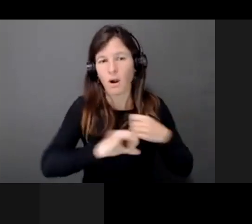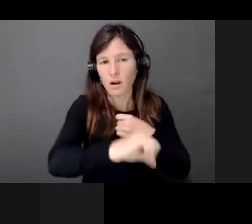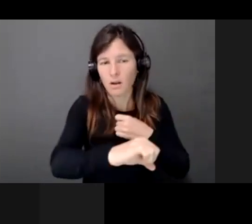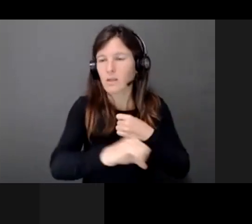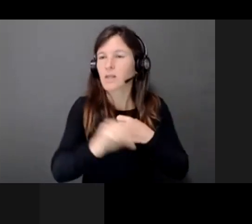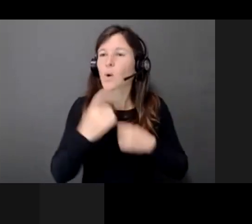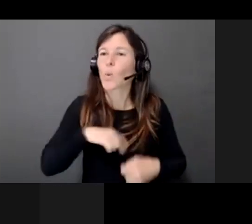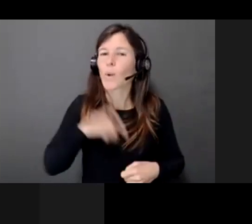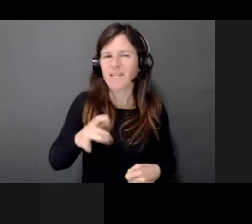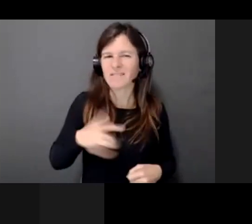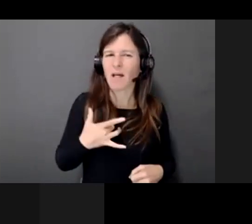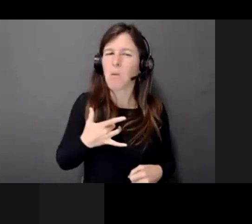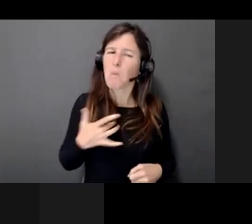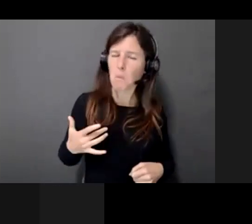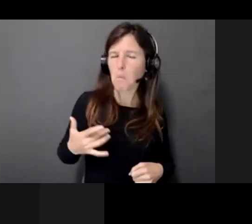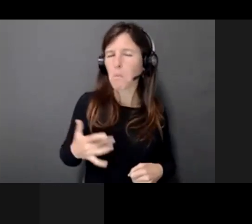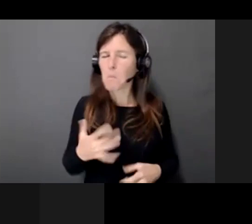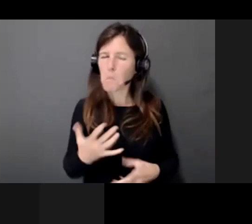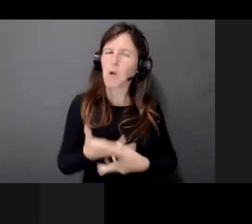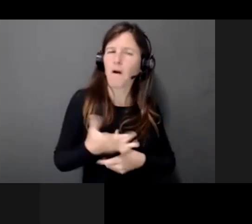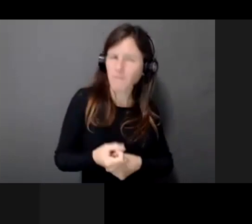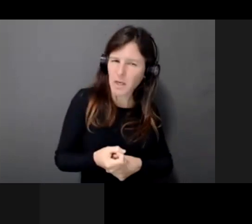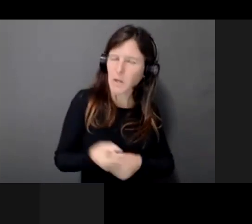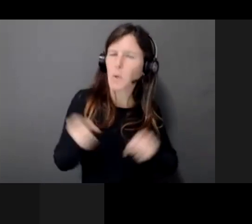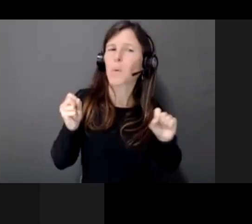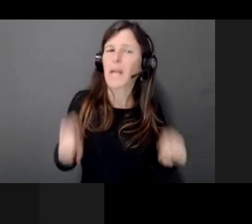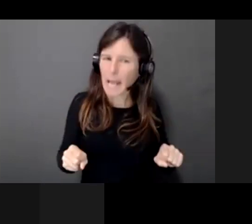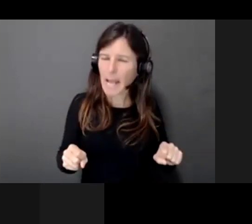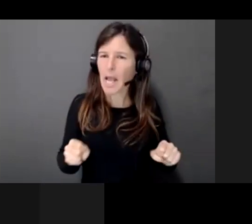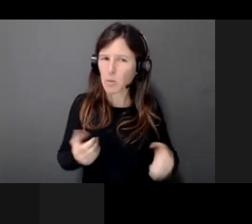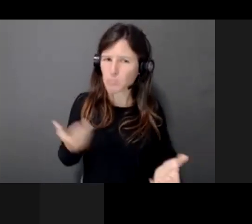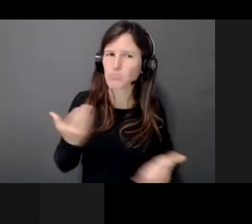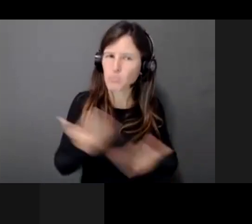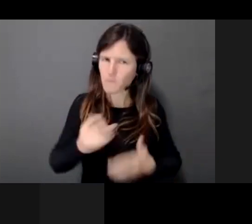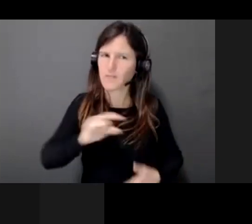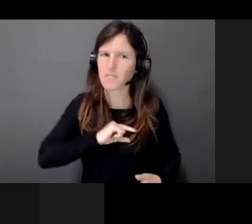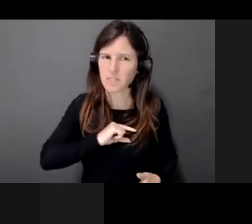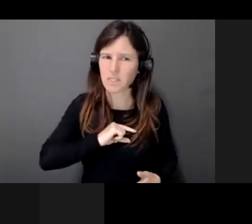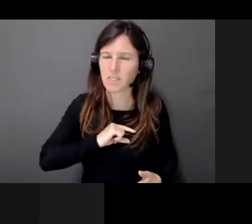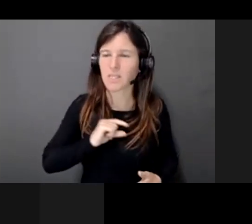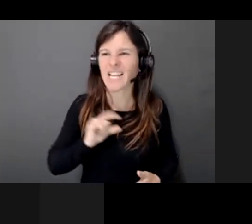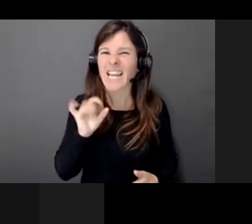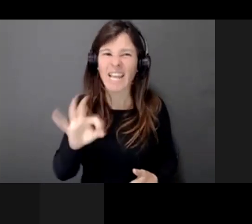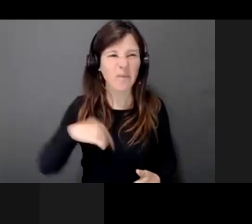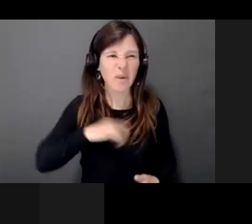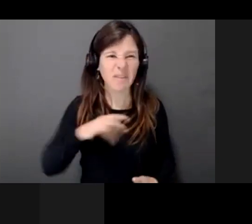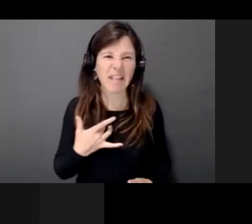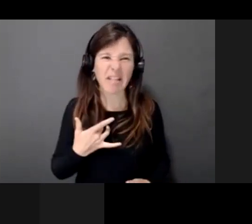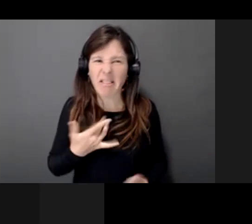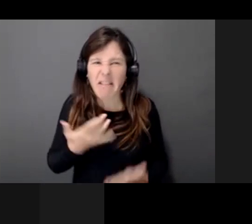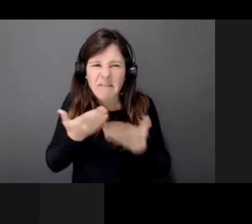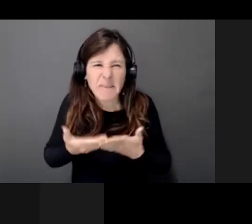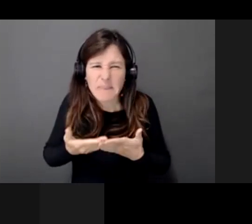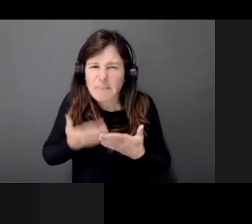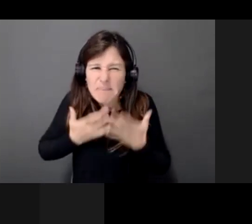say, do we have the facts that we can go before the judge and prove this case? And if we don't, sometimes that